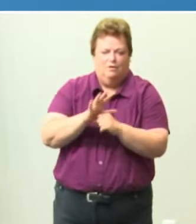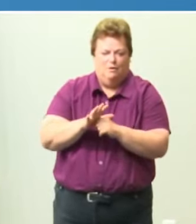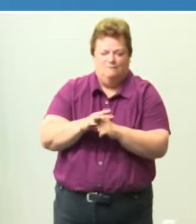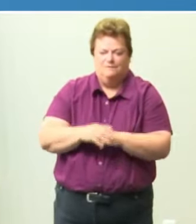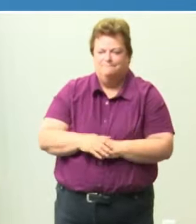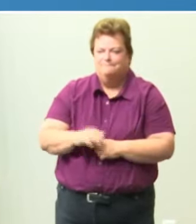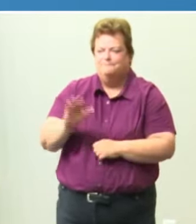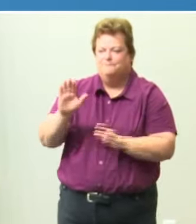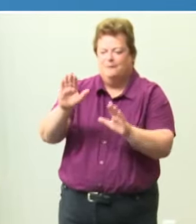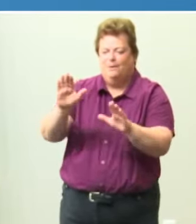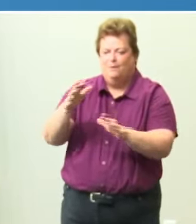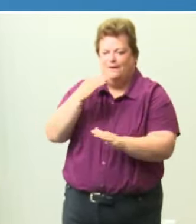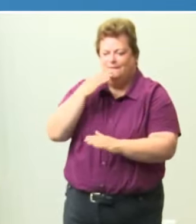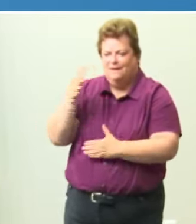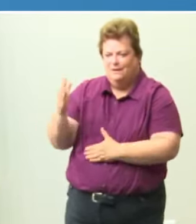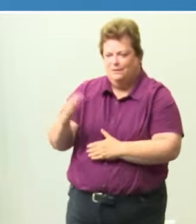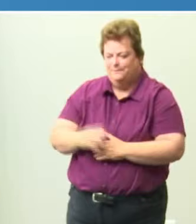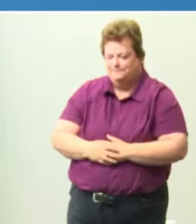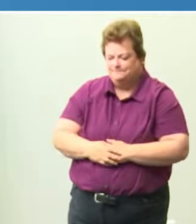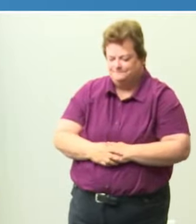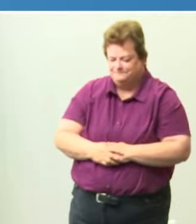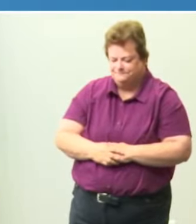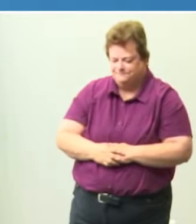Great, thank you.